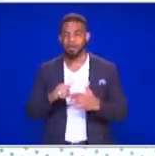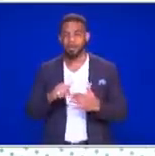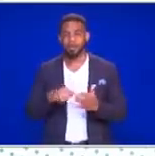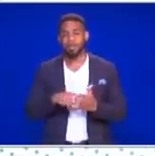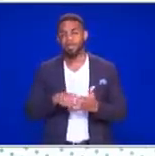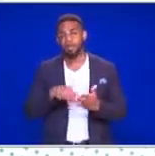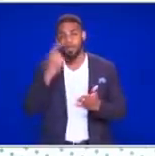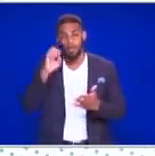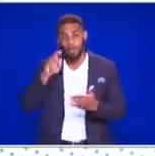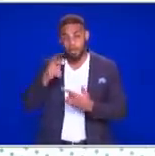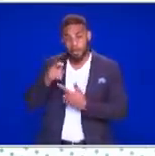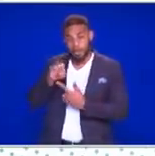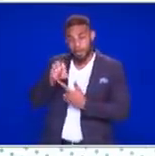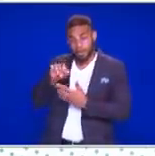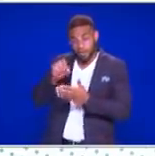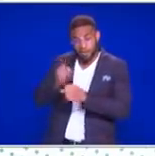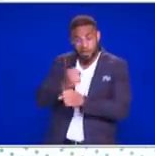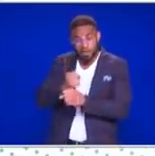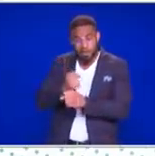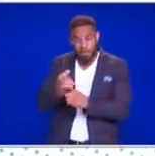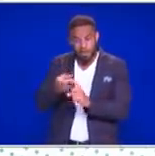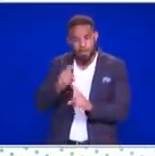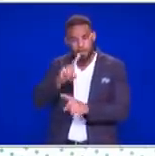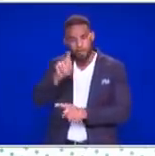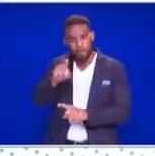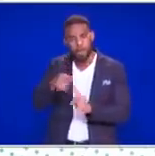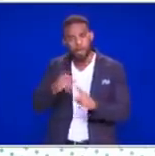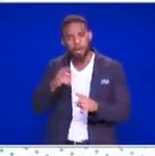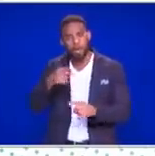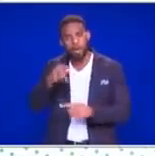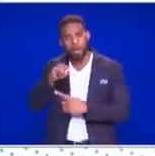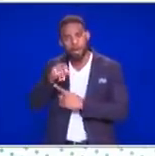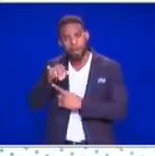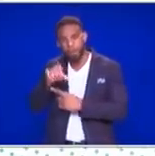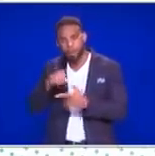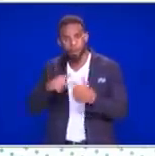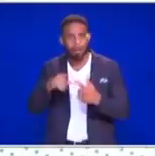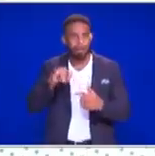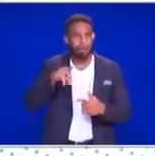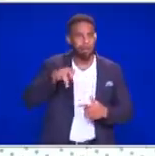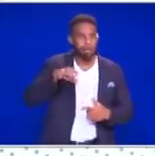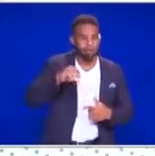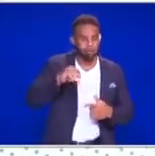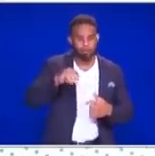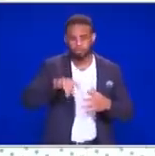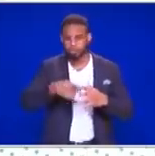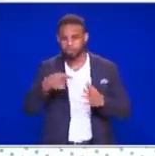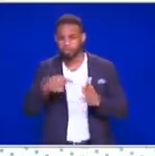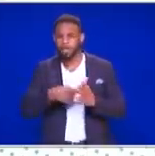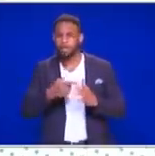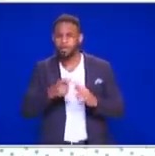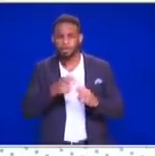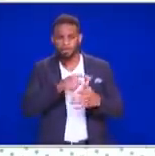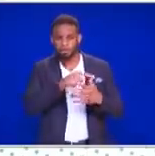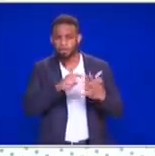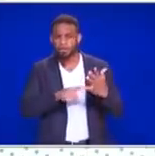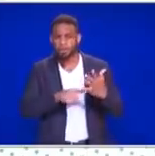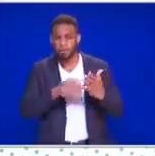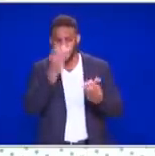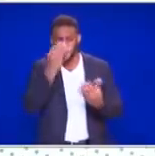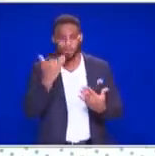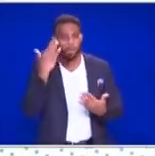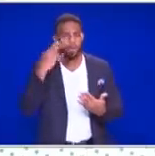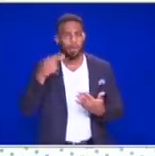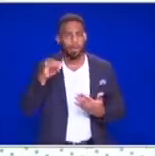composition, for ethnicity statistics, comes from the question on Hispanic or Latino origin. From these data, we know